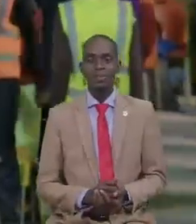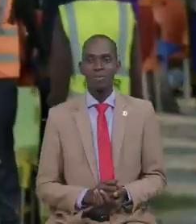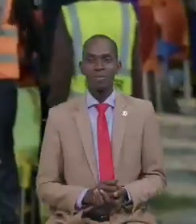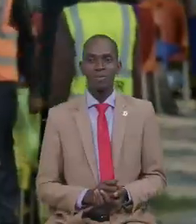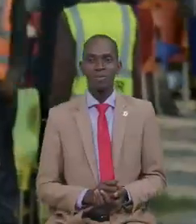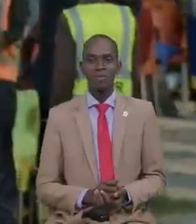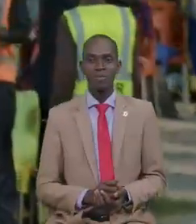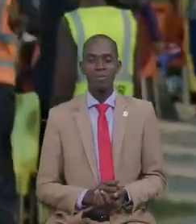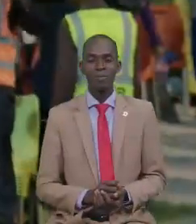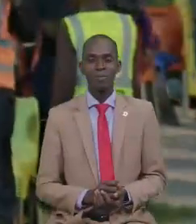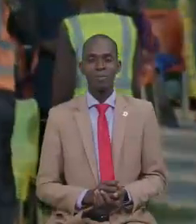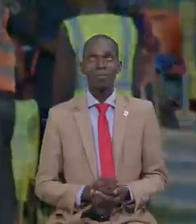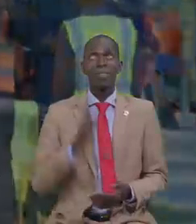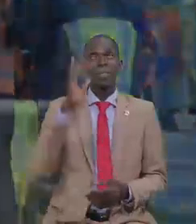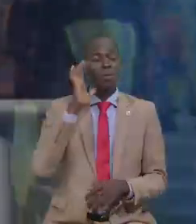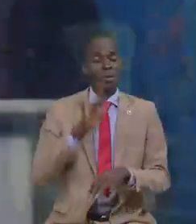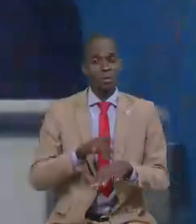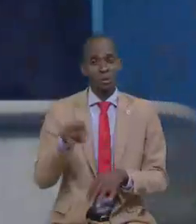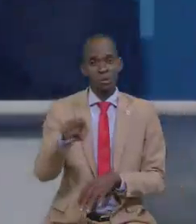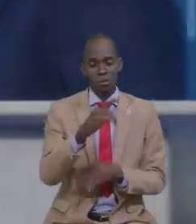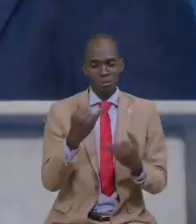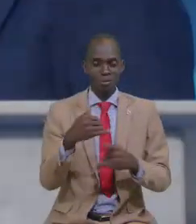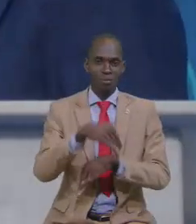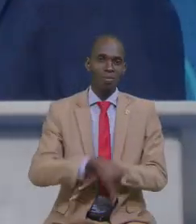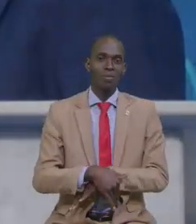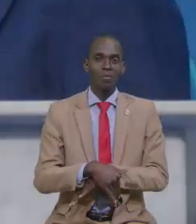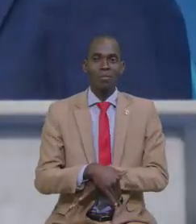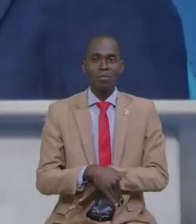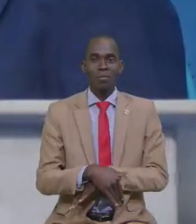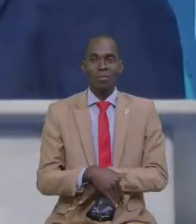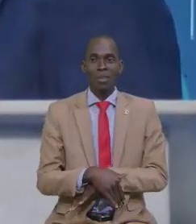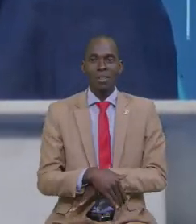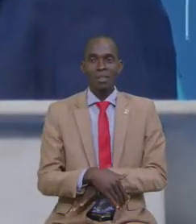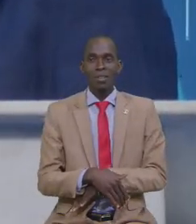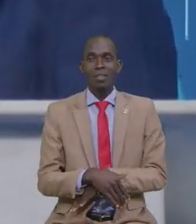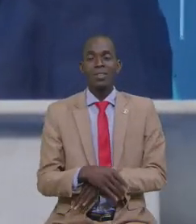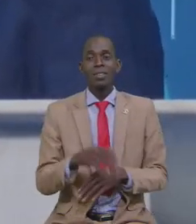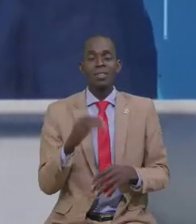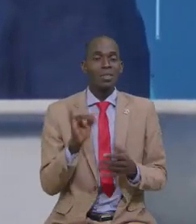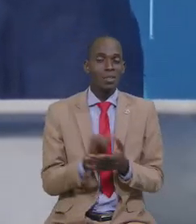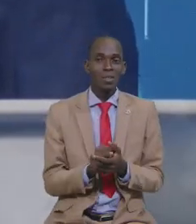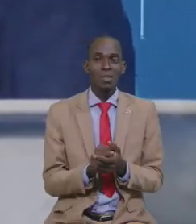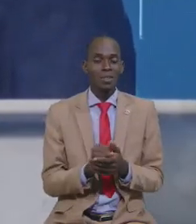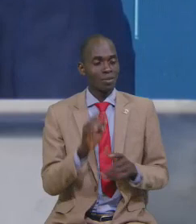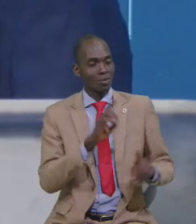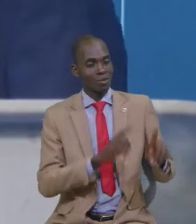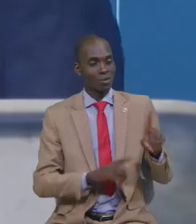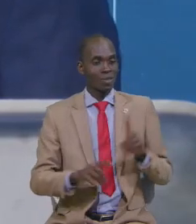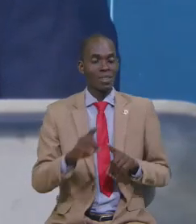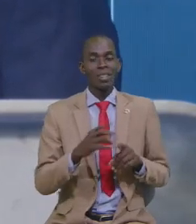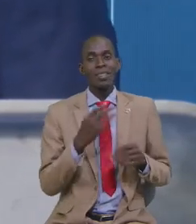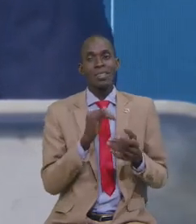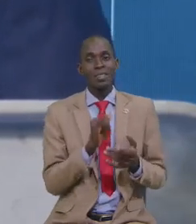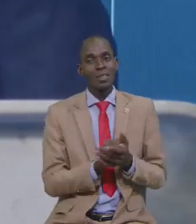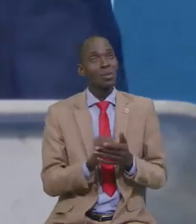He will touch you tonight. Then you'll be able to shout and sing, "He touched me, oh, he